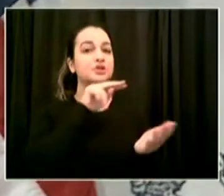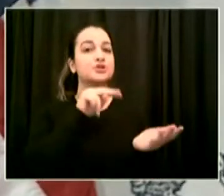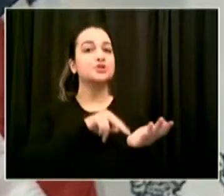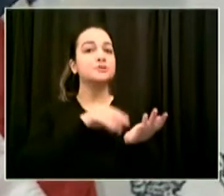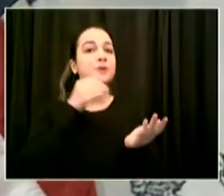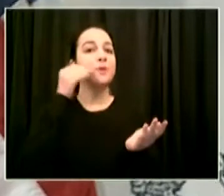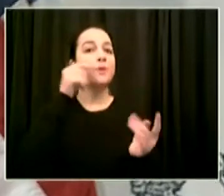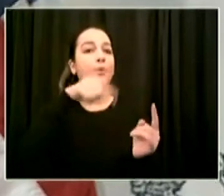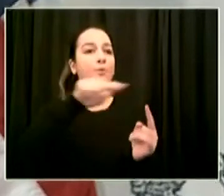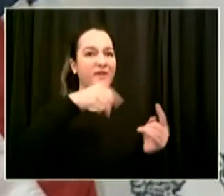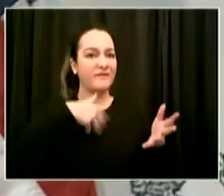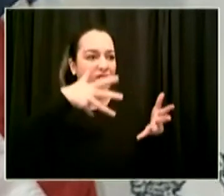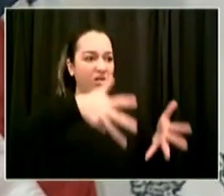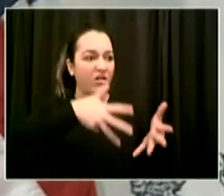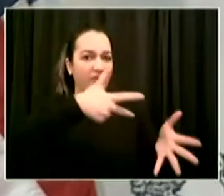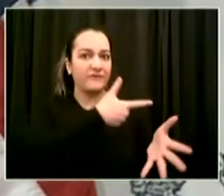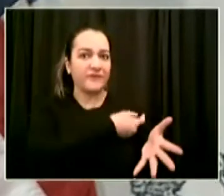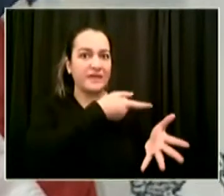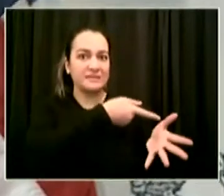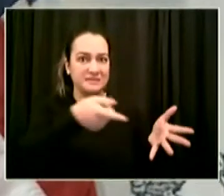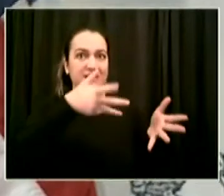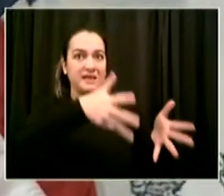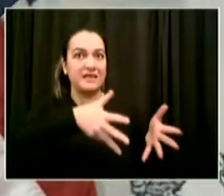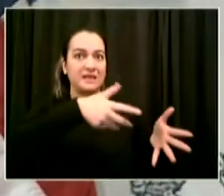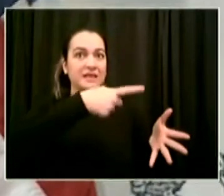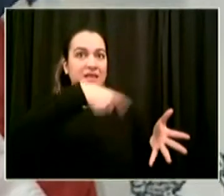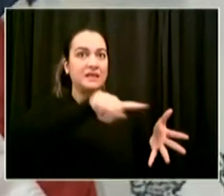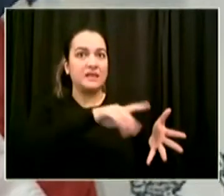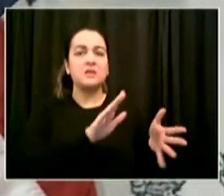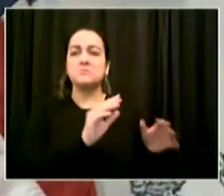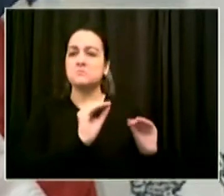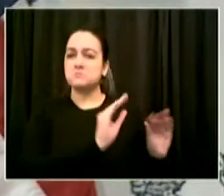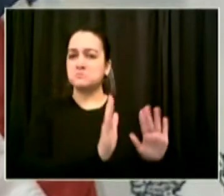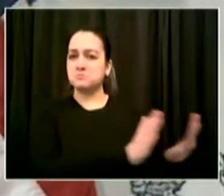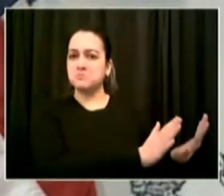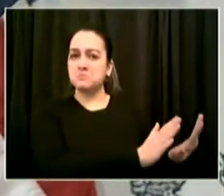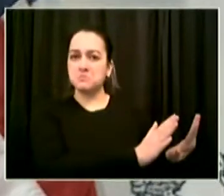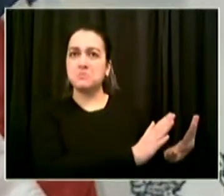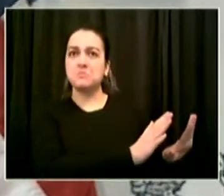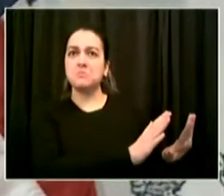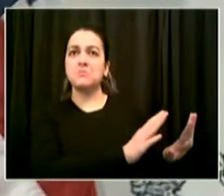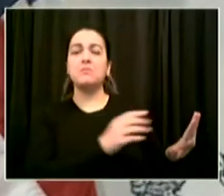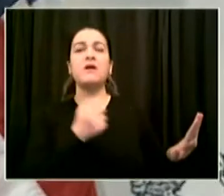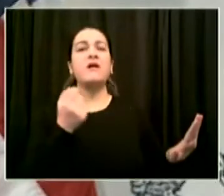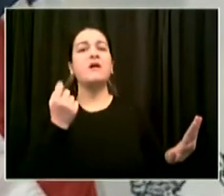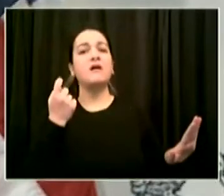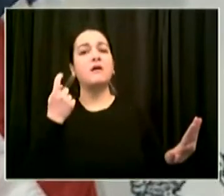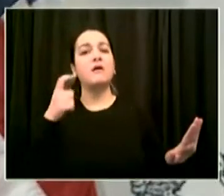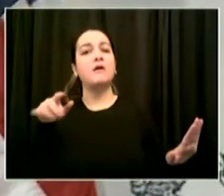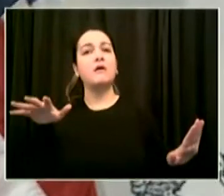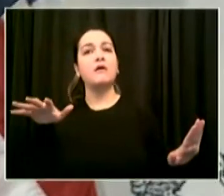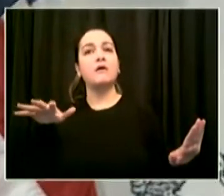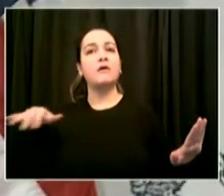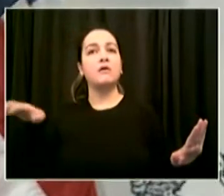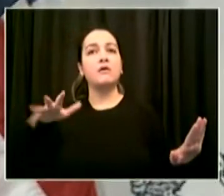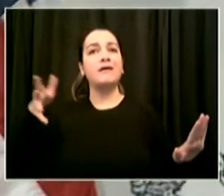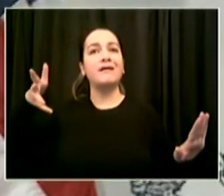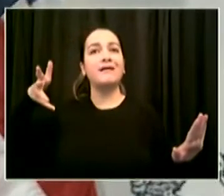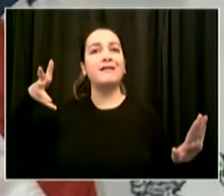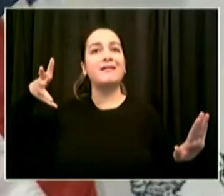discarded because for whatever reason people aren't showing up for their appointments, or there's extra doses in the bottles, or whatever it may be? We've